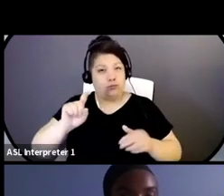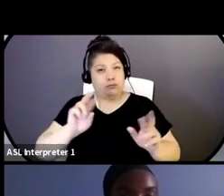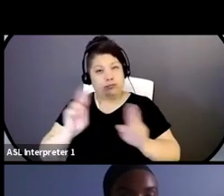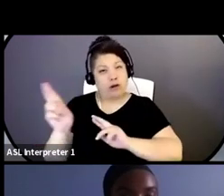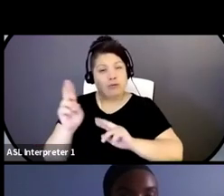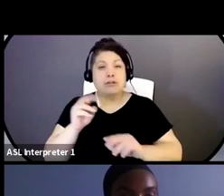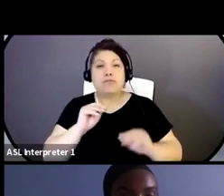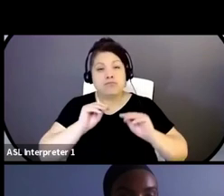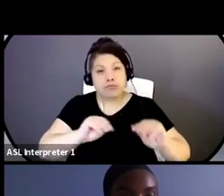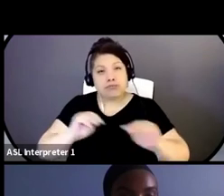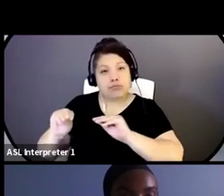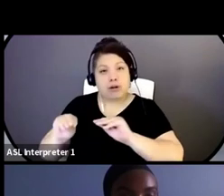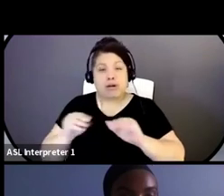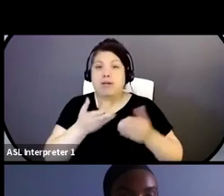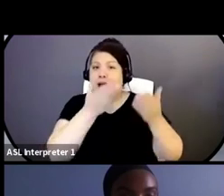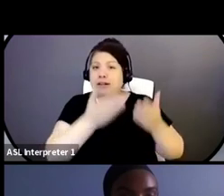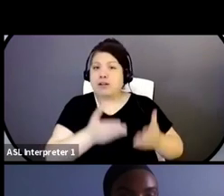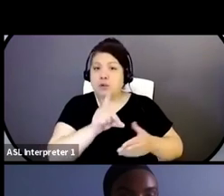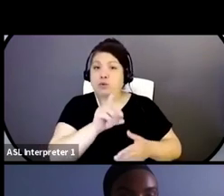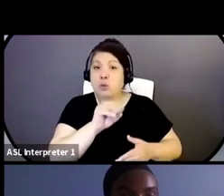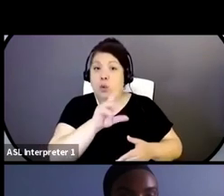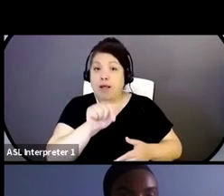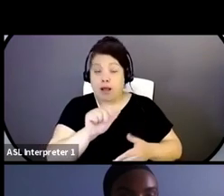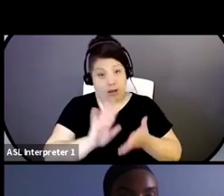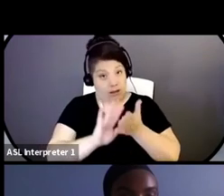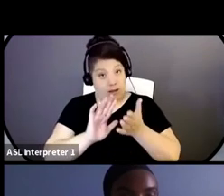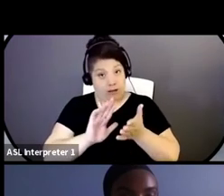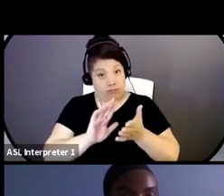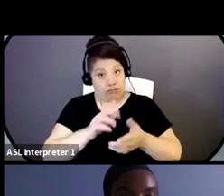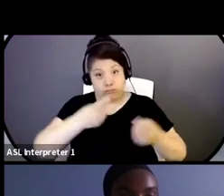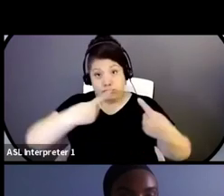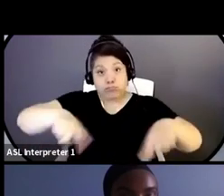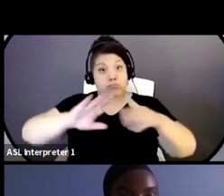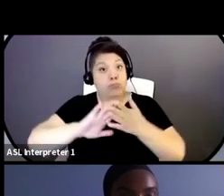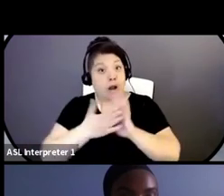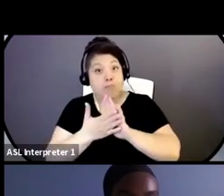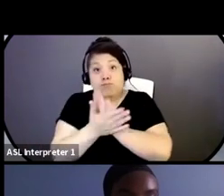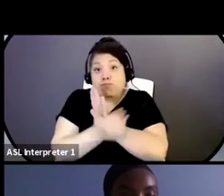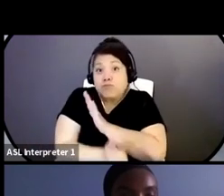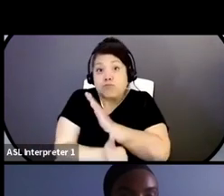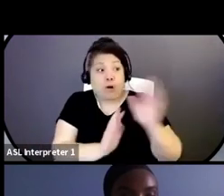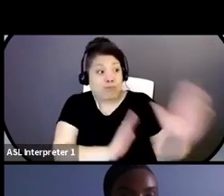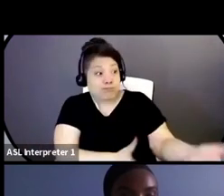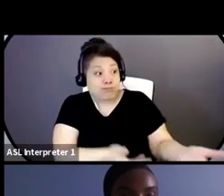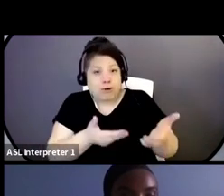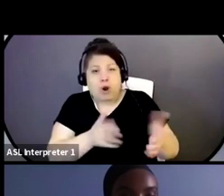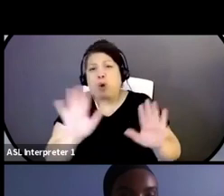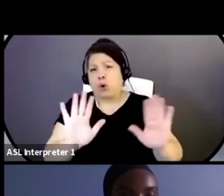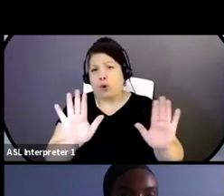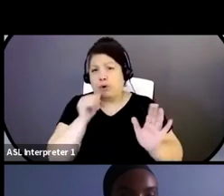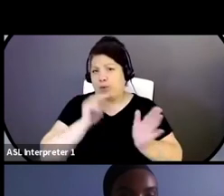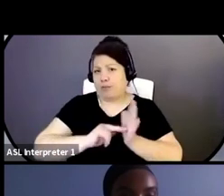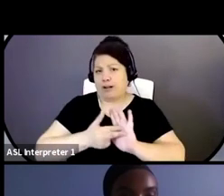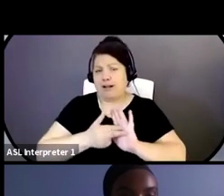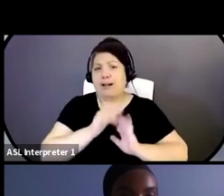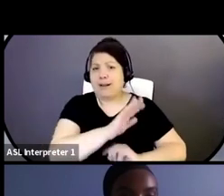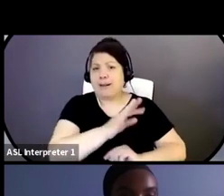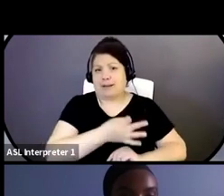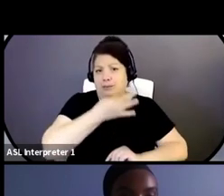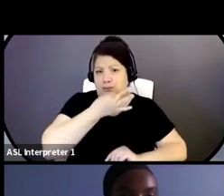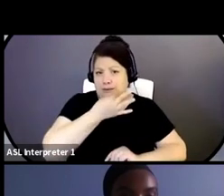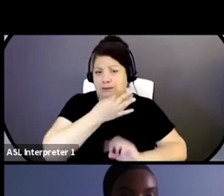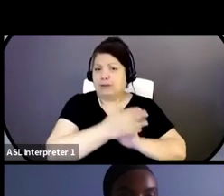doulas have. Not that everyone should be a doula, because I think that's a specific expertise and skill and gift,